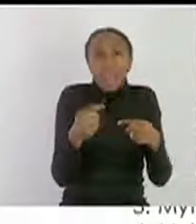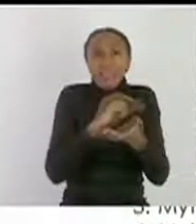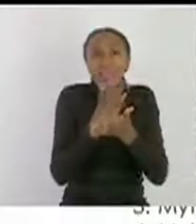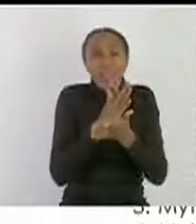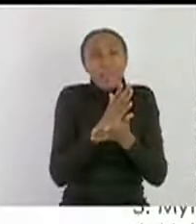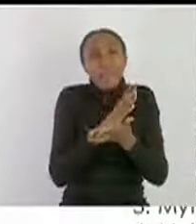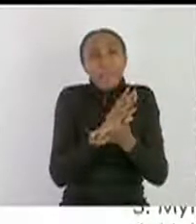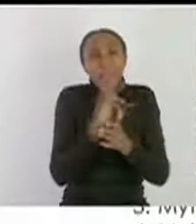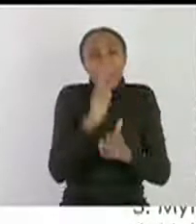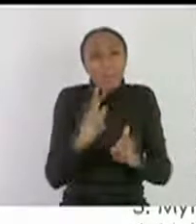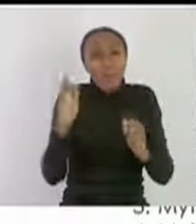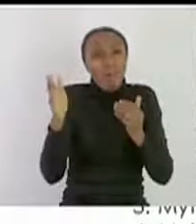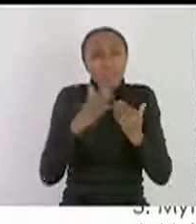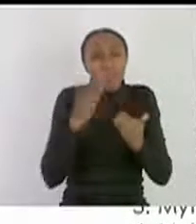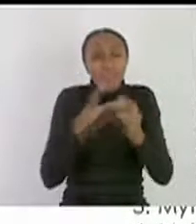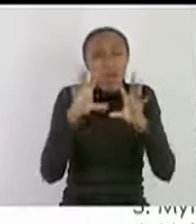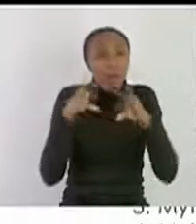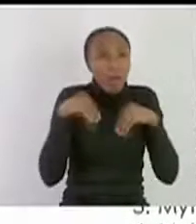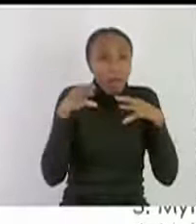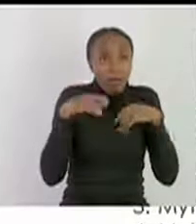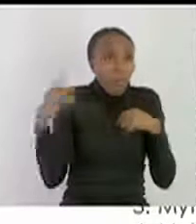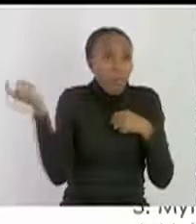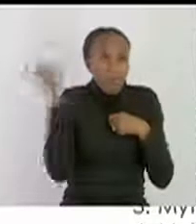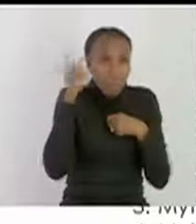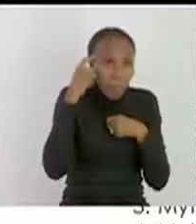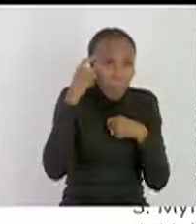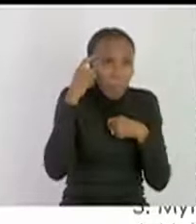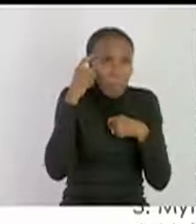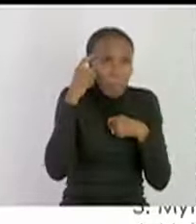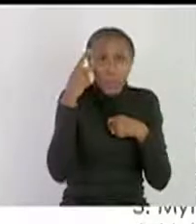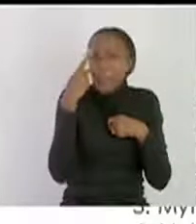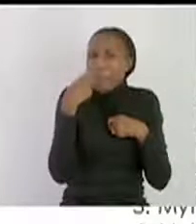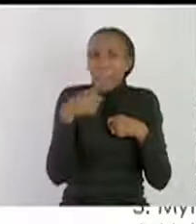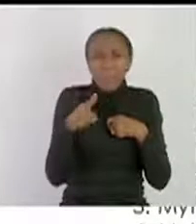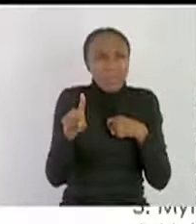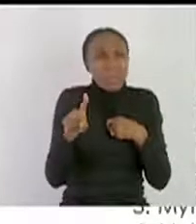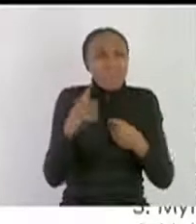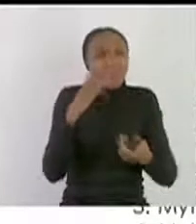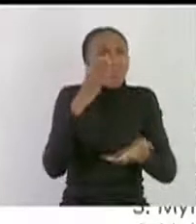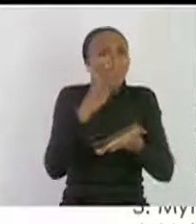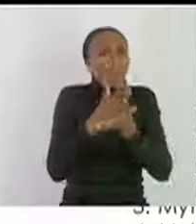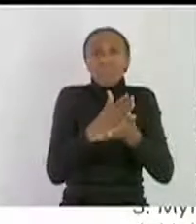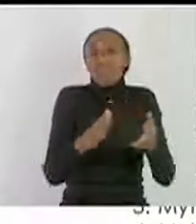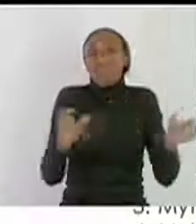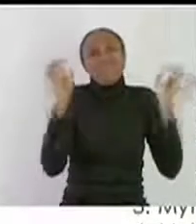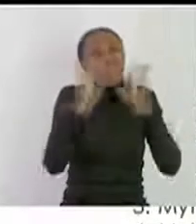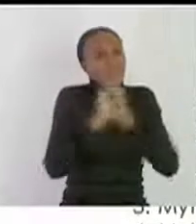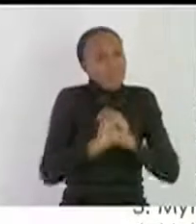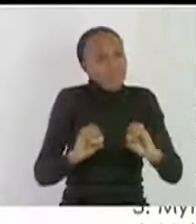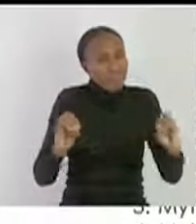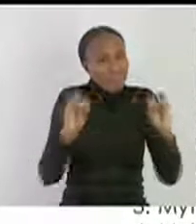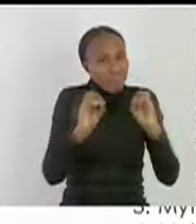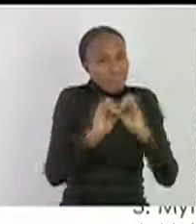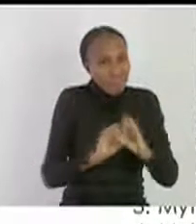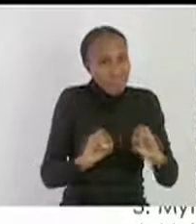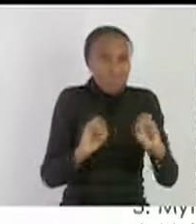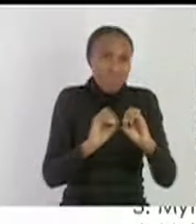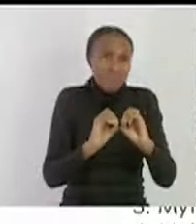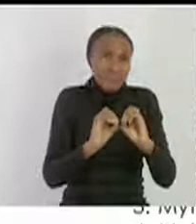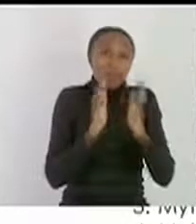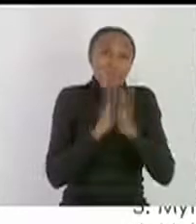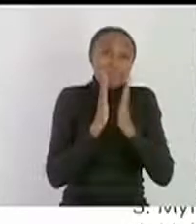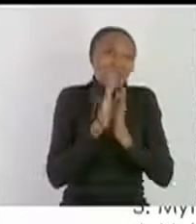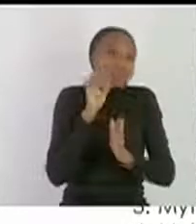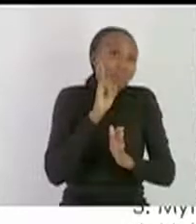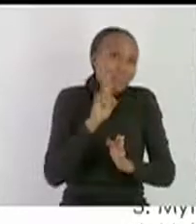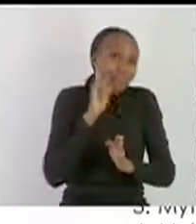Sometimes we say things which are not true, but then there are those people that believe them. But in